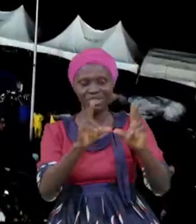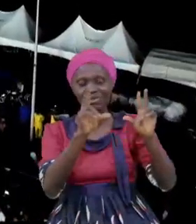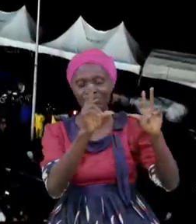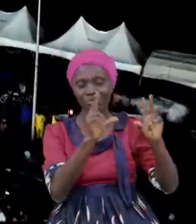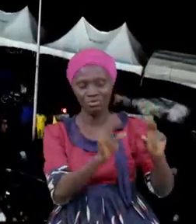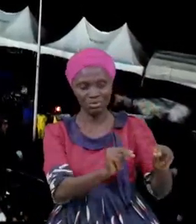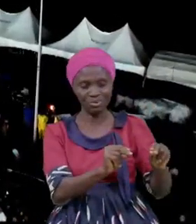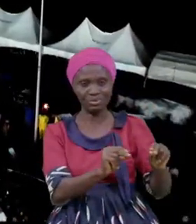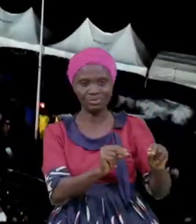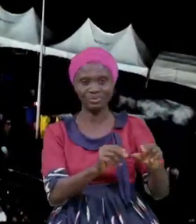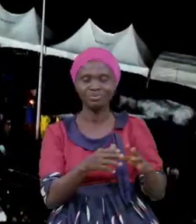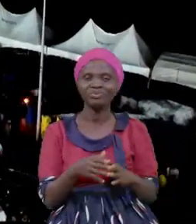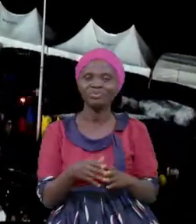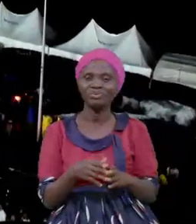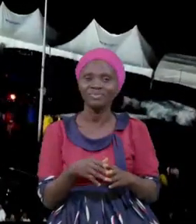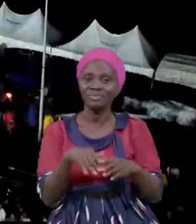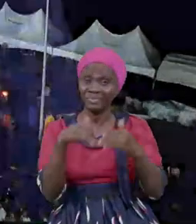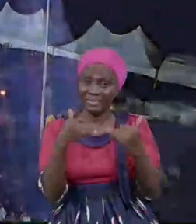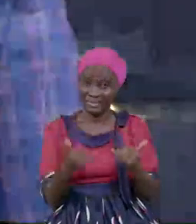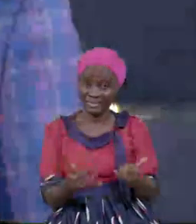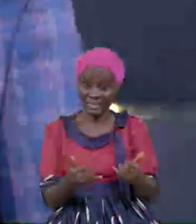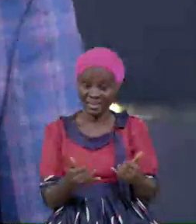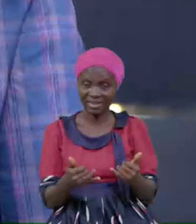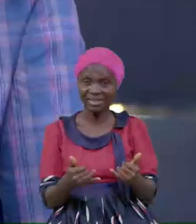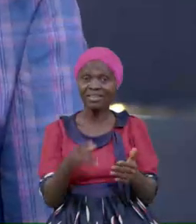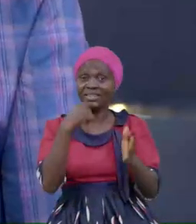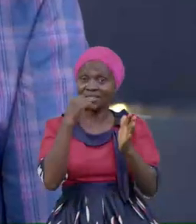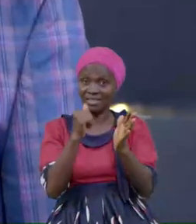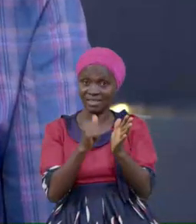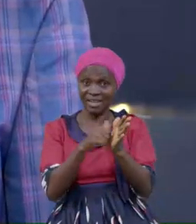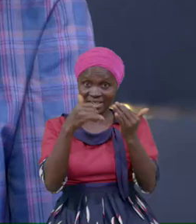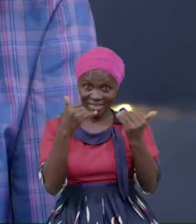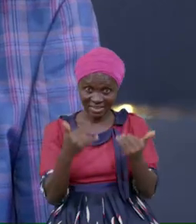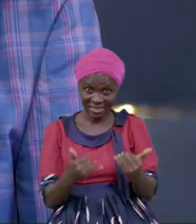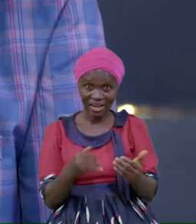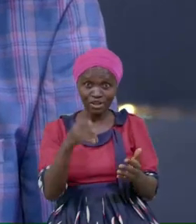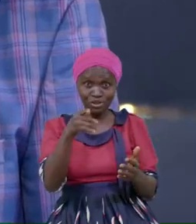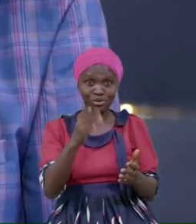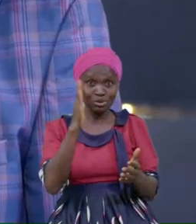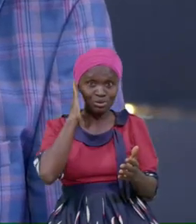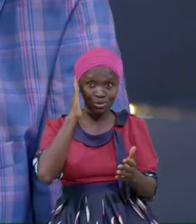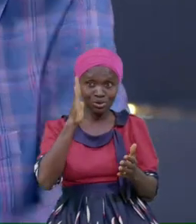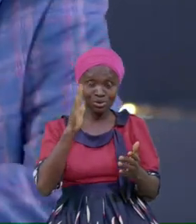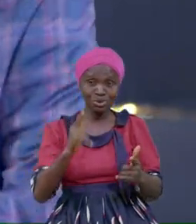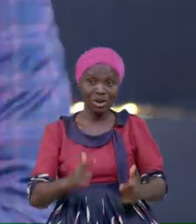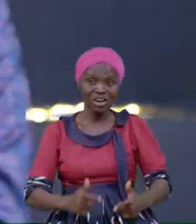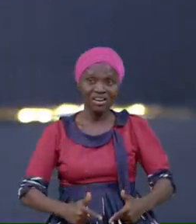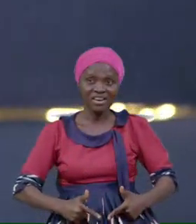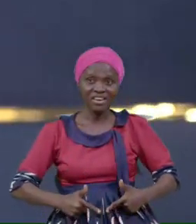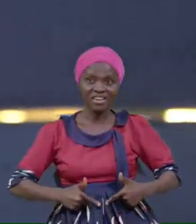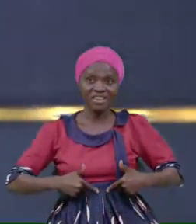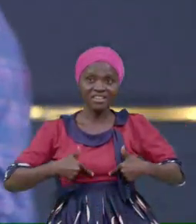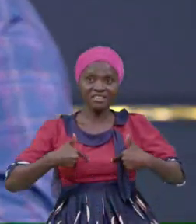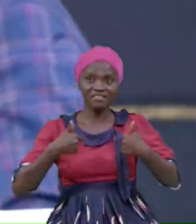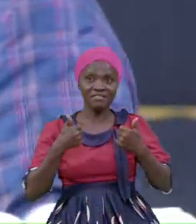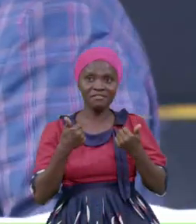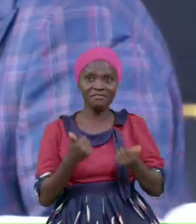No. And now it says that we should live soberly. Soberly. We used to